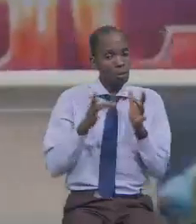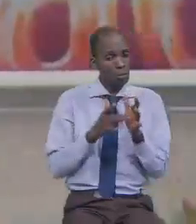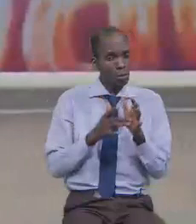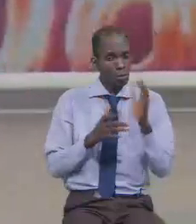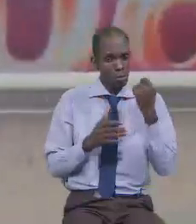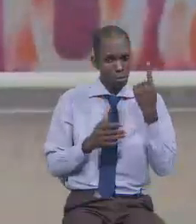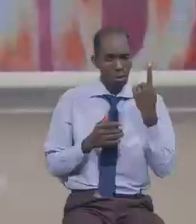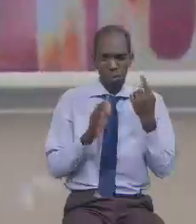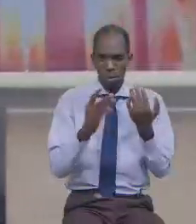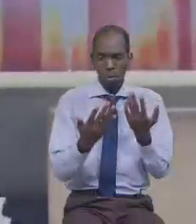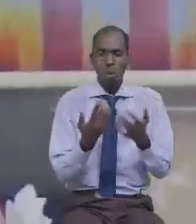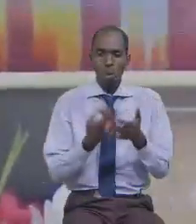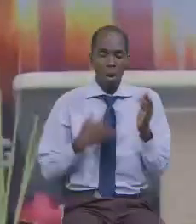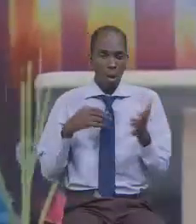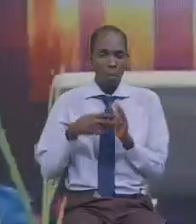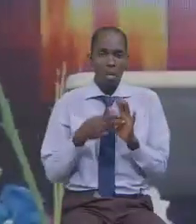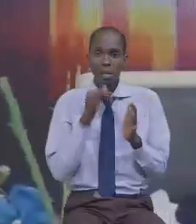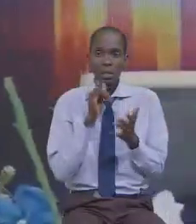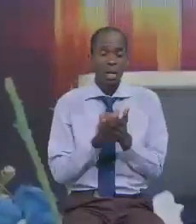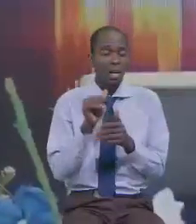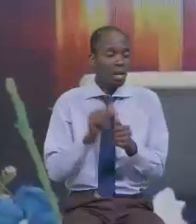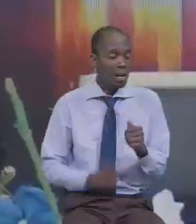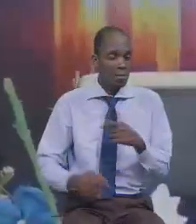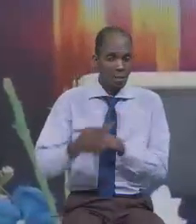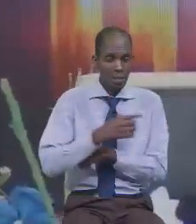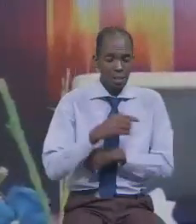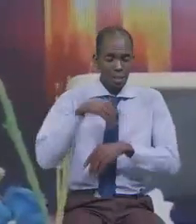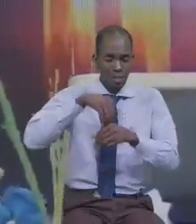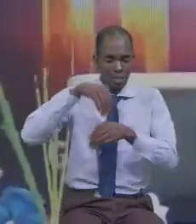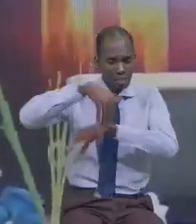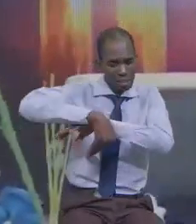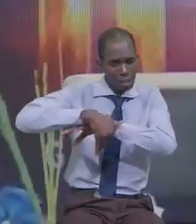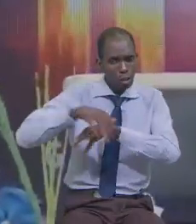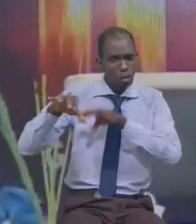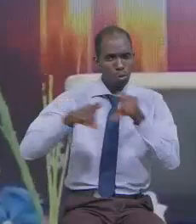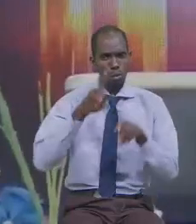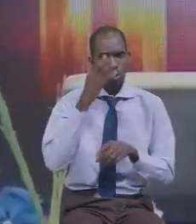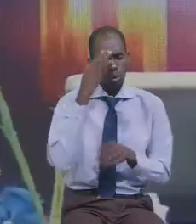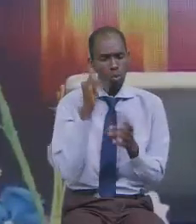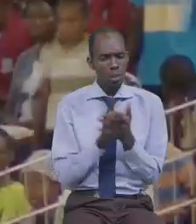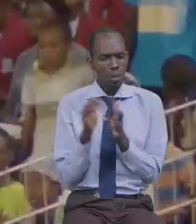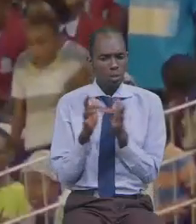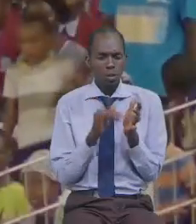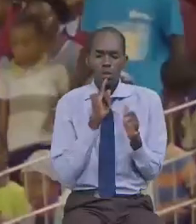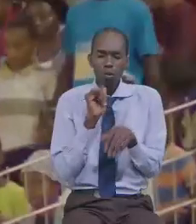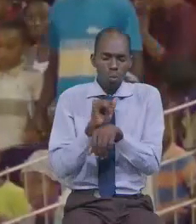day, even in the night when you're sleeping, do you know Jesus is working on you when you're sleeping?